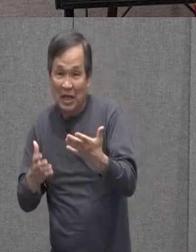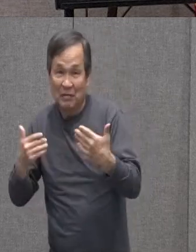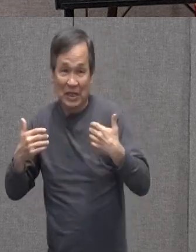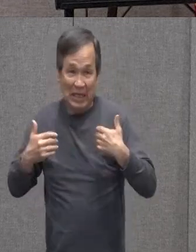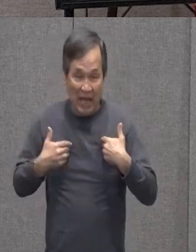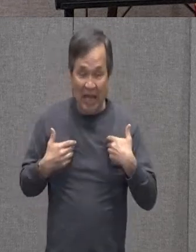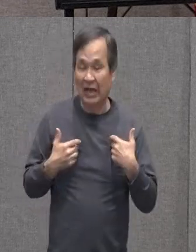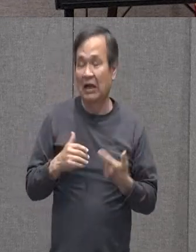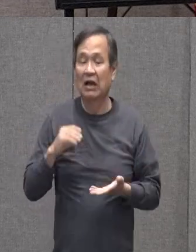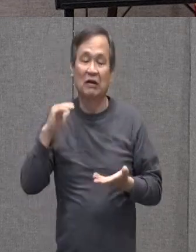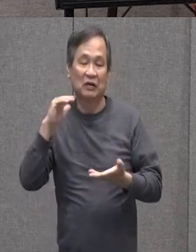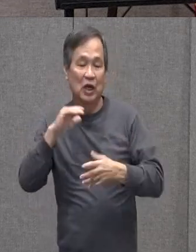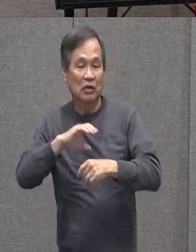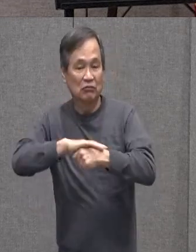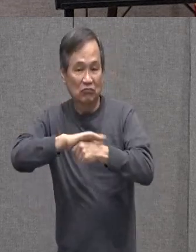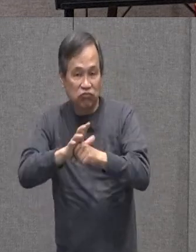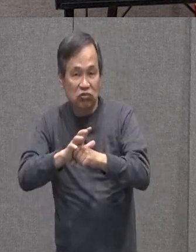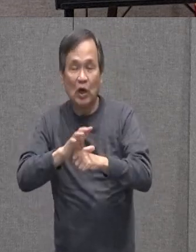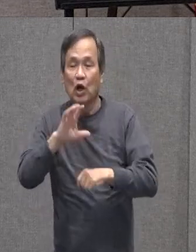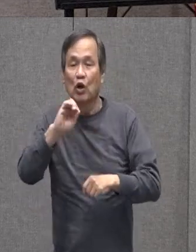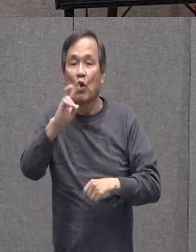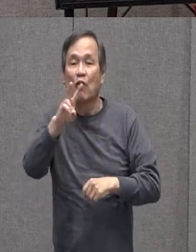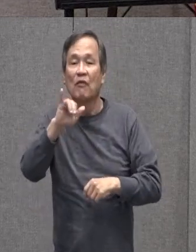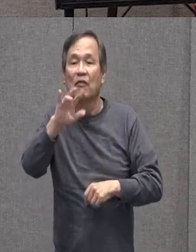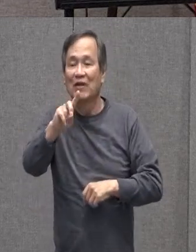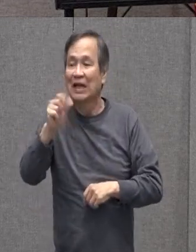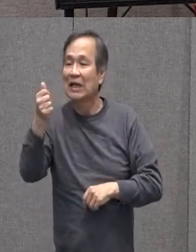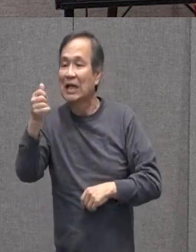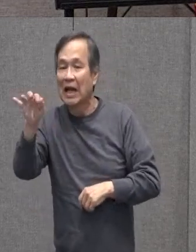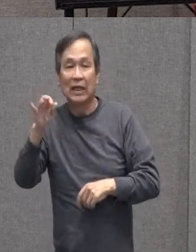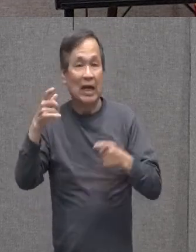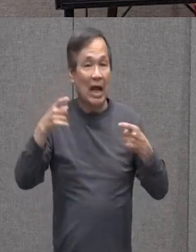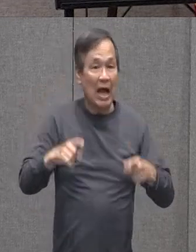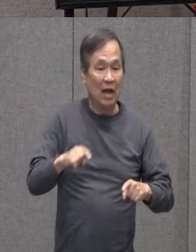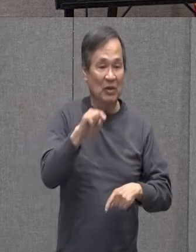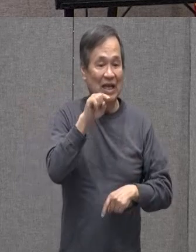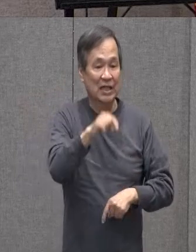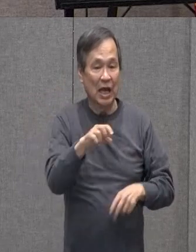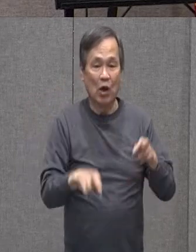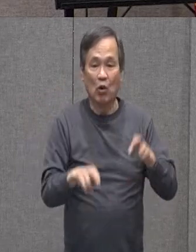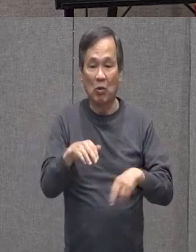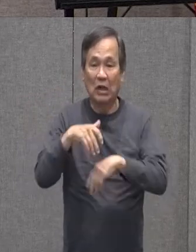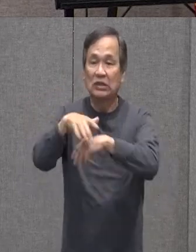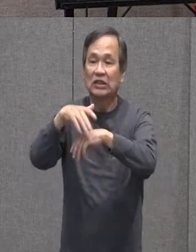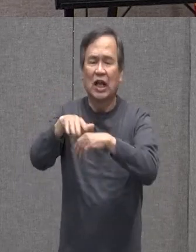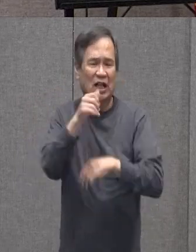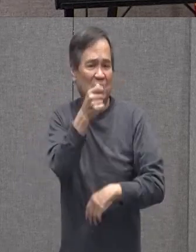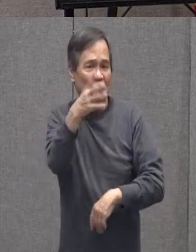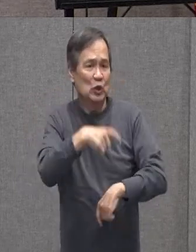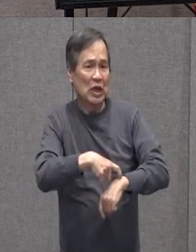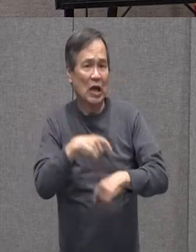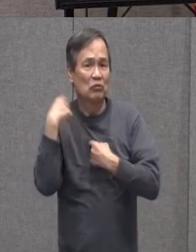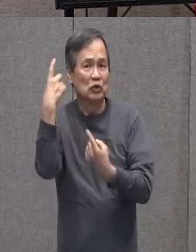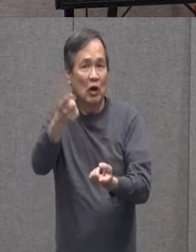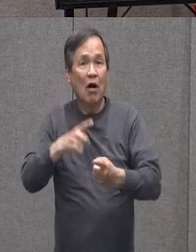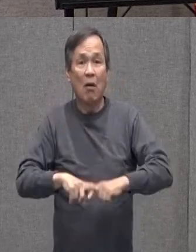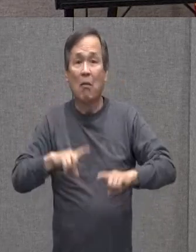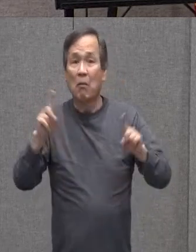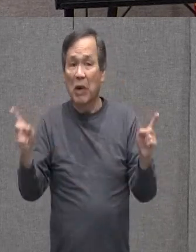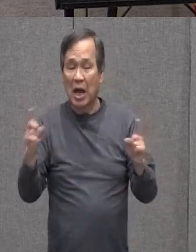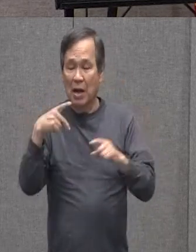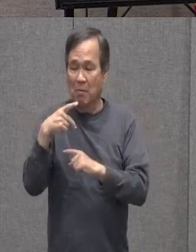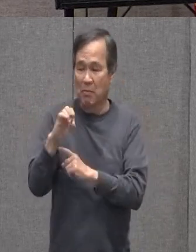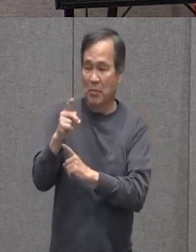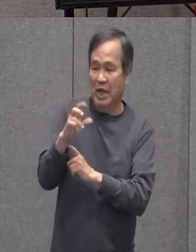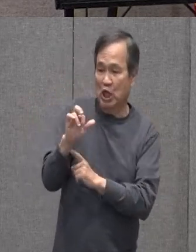serious cases of COVID-19. It's only been deployed a handful of times so far, but according to Peter